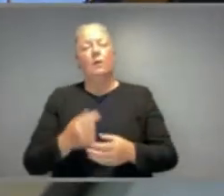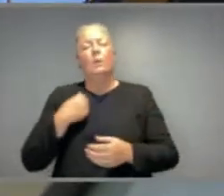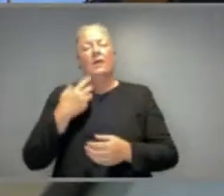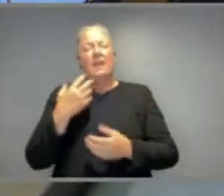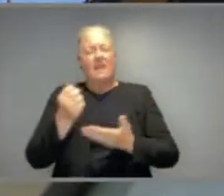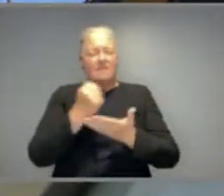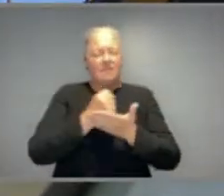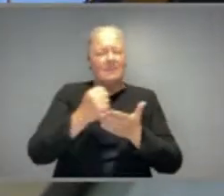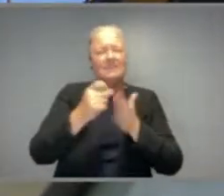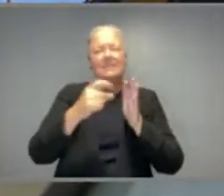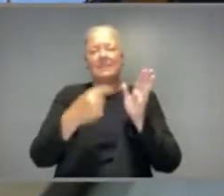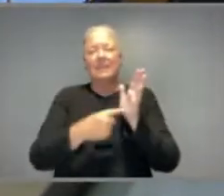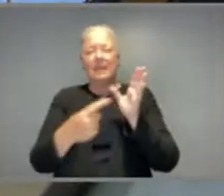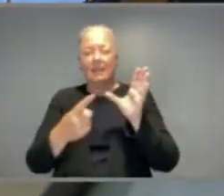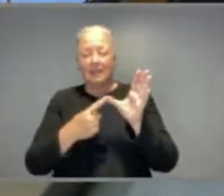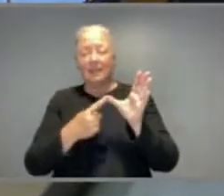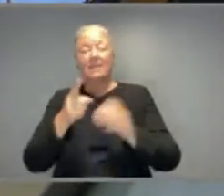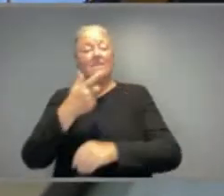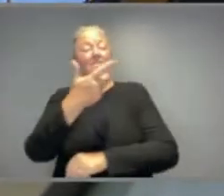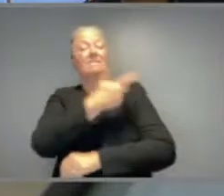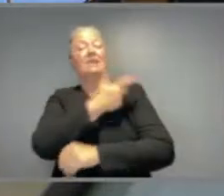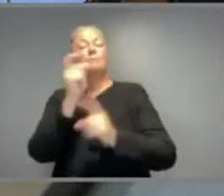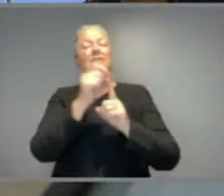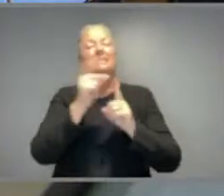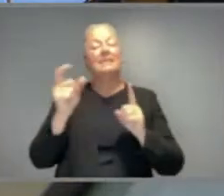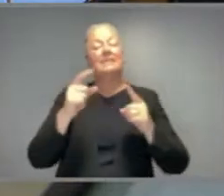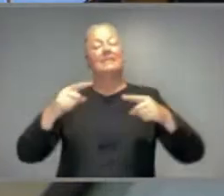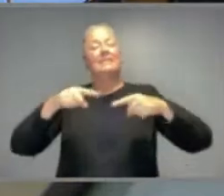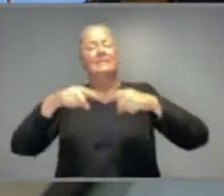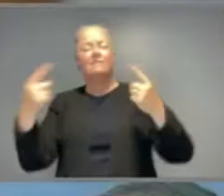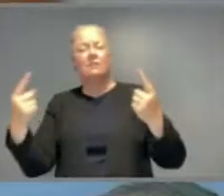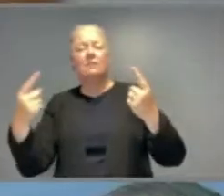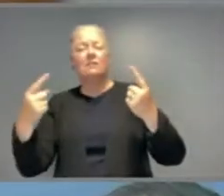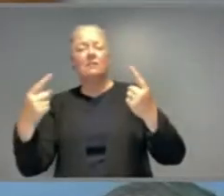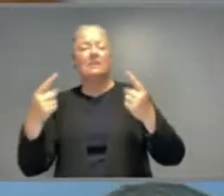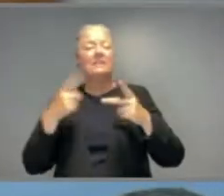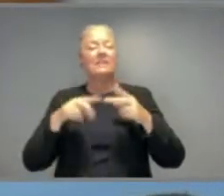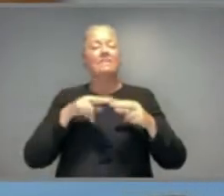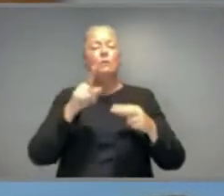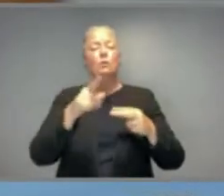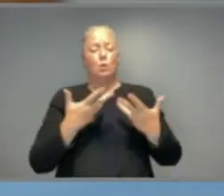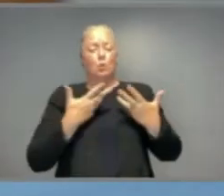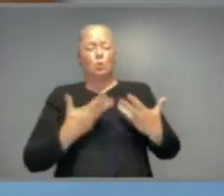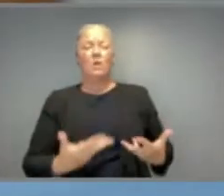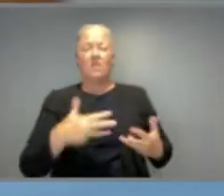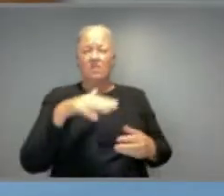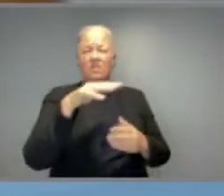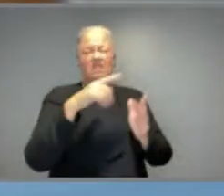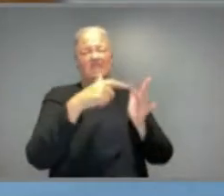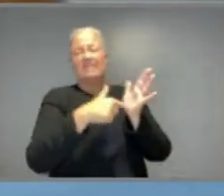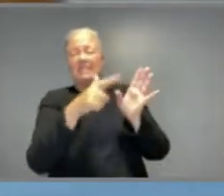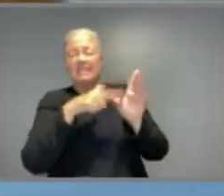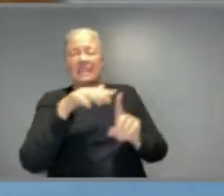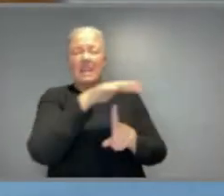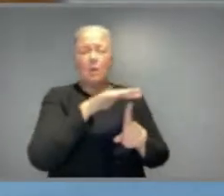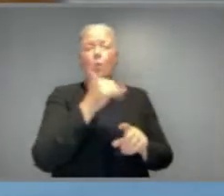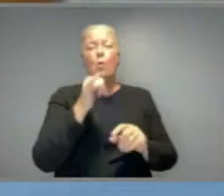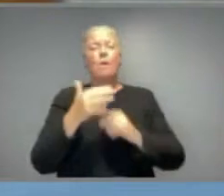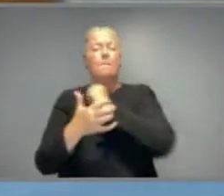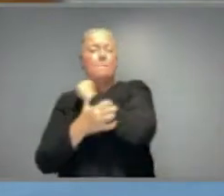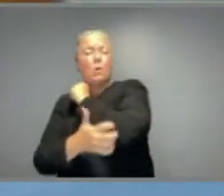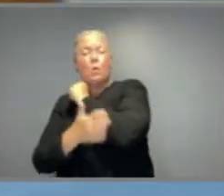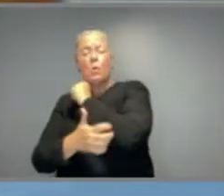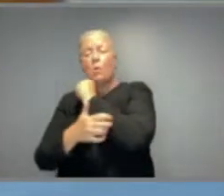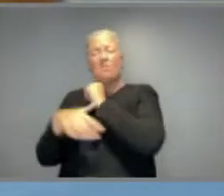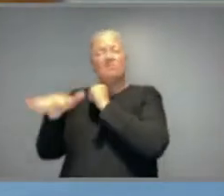vaccination rate across Australia is quite different depending on whether you're in a wealthy inner city area, or you're in poorer parts of Sydney and Melbourne, or you're